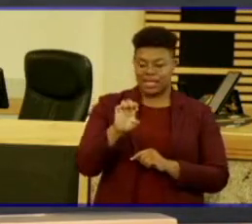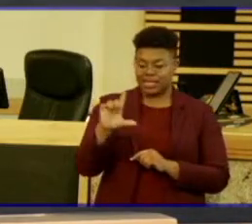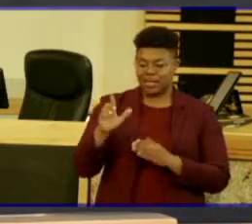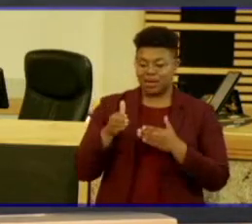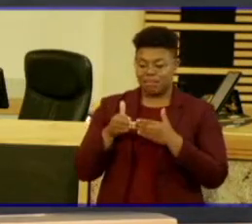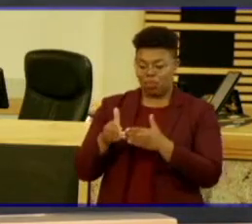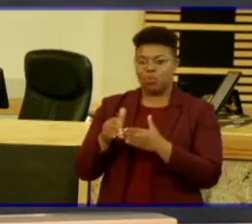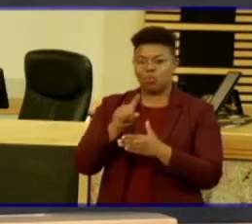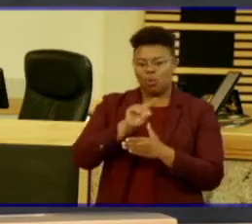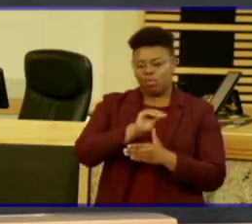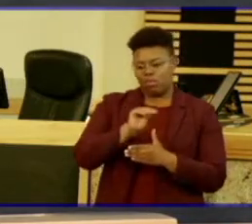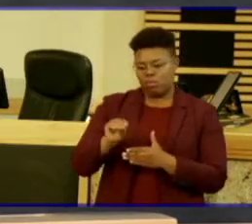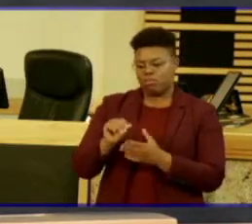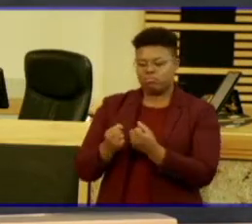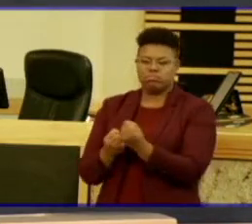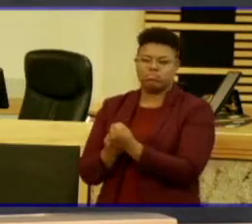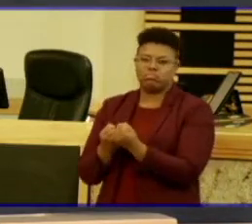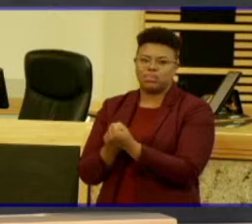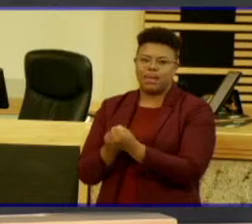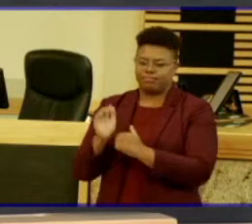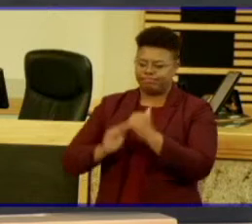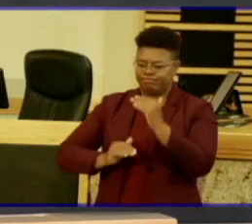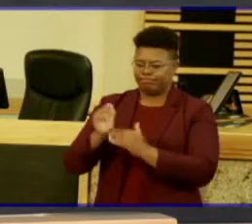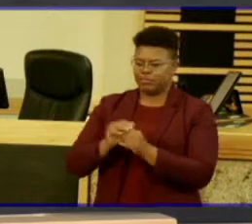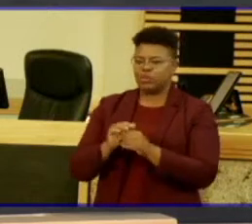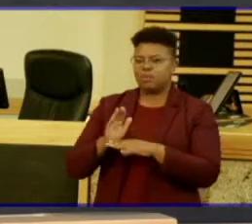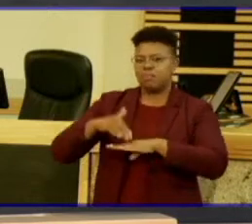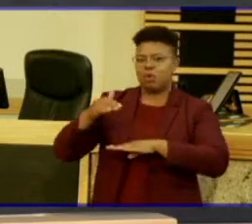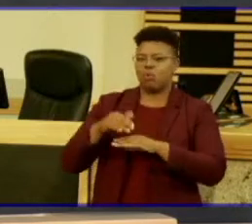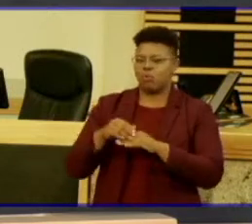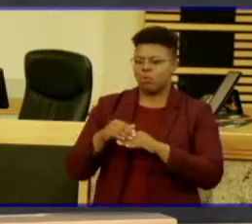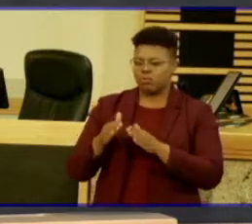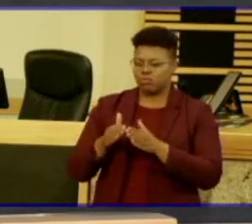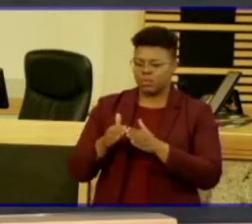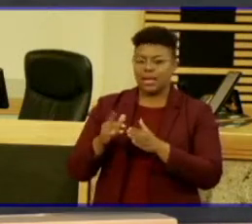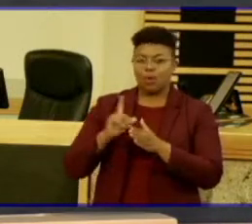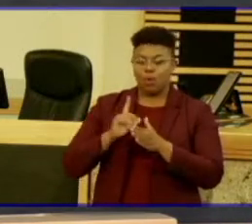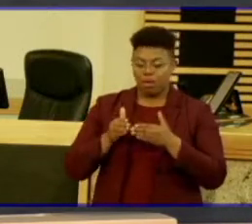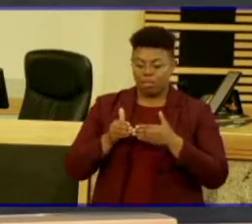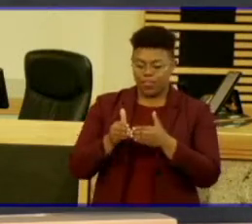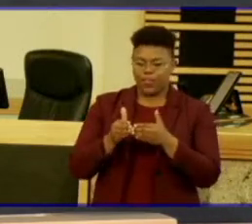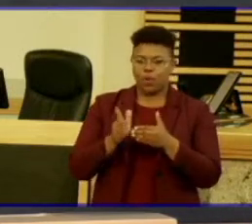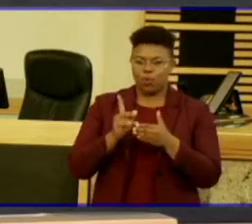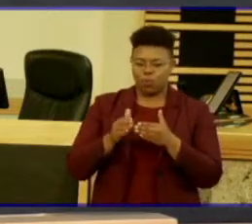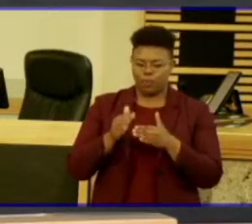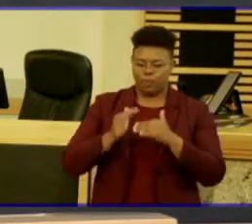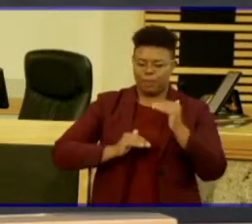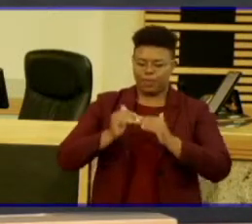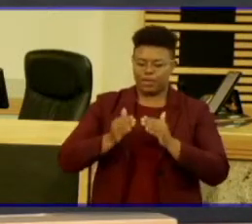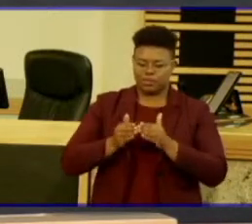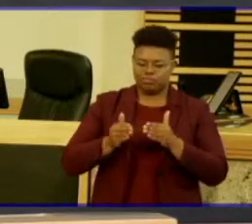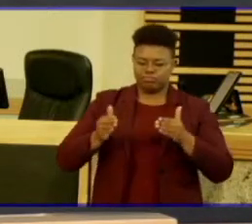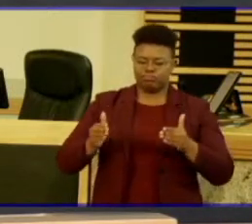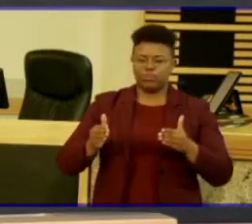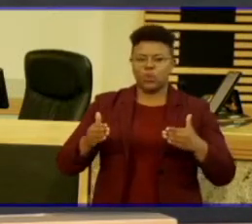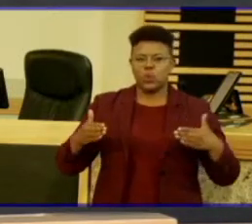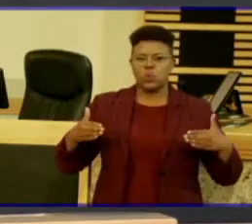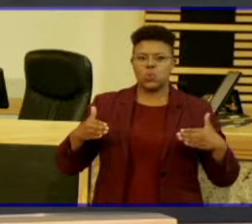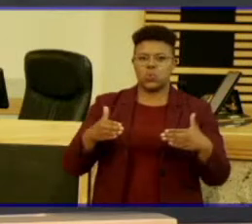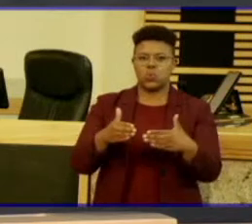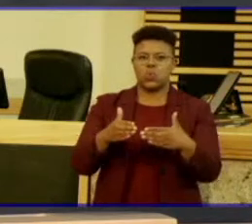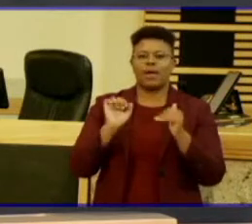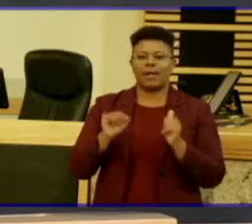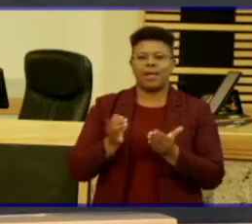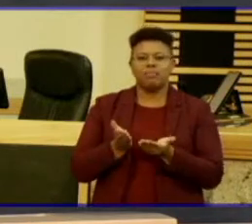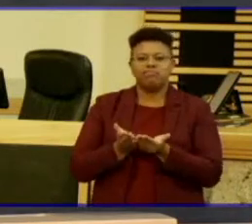volumes and expand the capacity of the port. They will deepen and widen the entrance channel to accommodate larger vessels. This